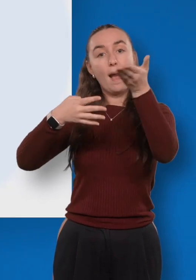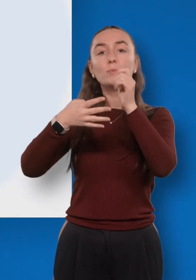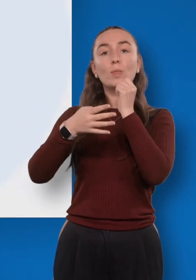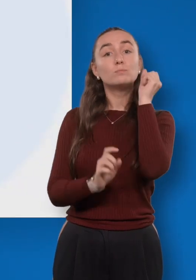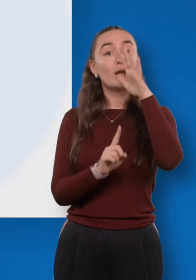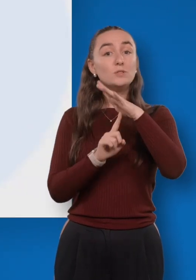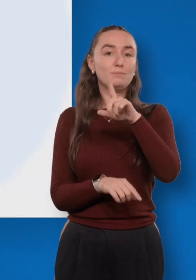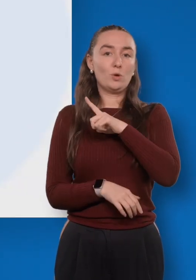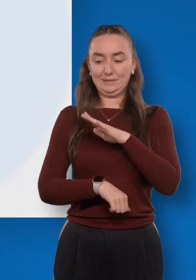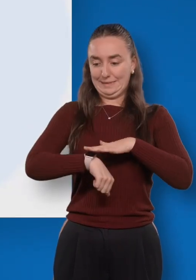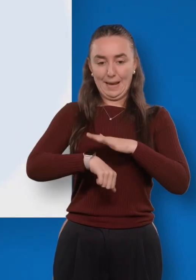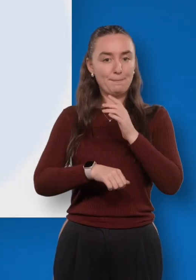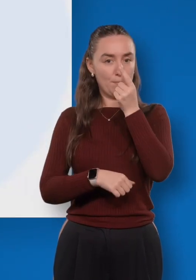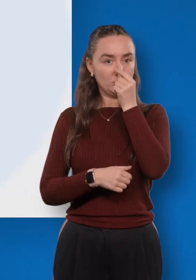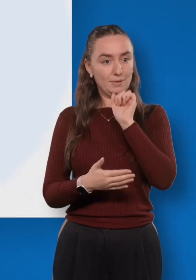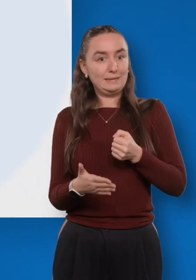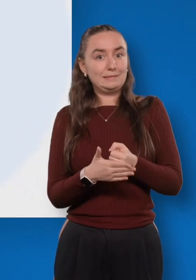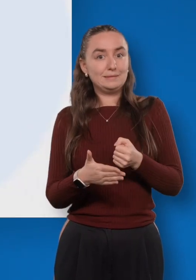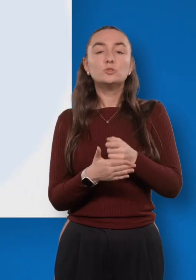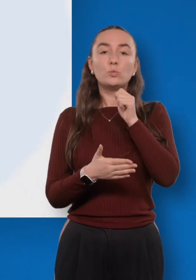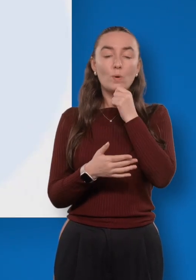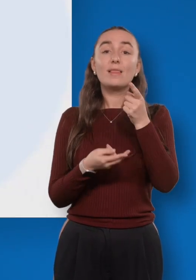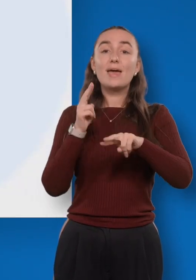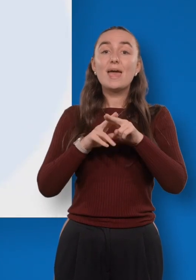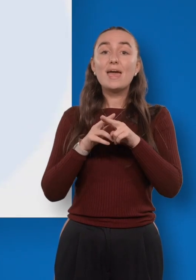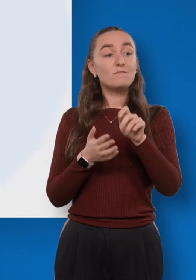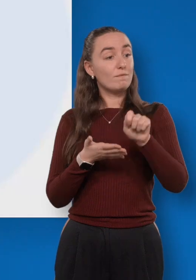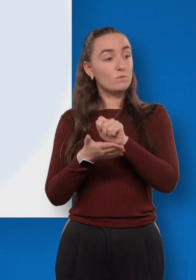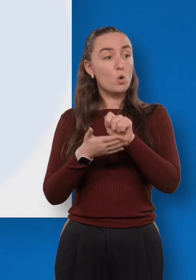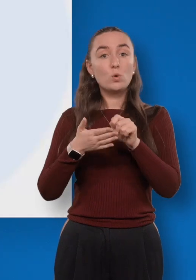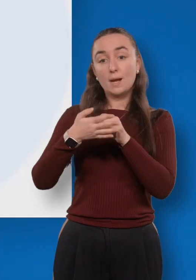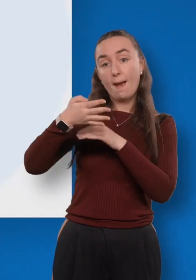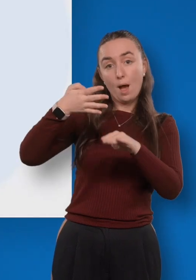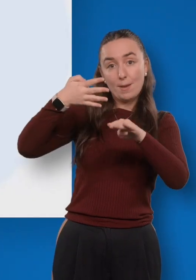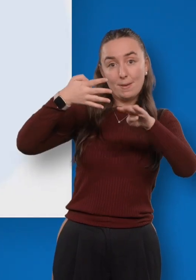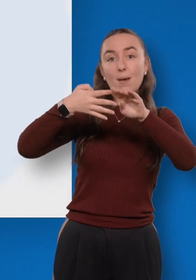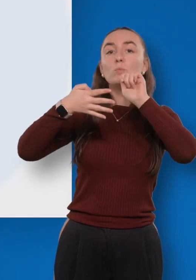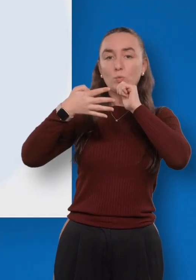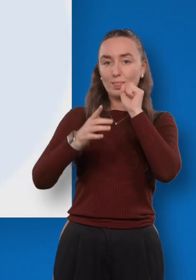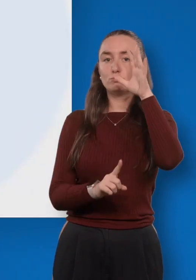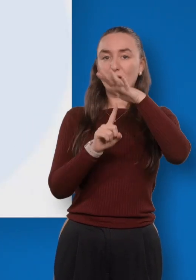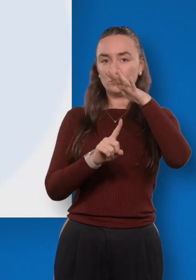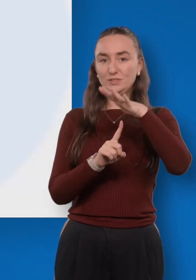limited, so we will prioritize those with the most votes. However, we